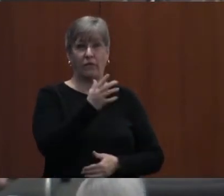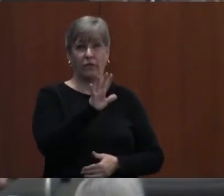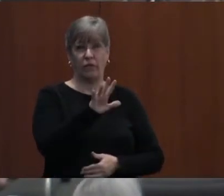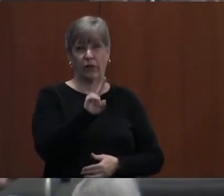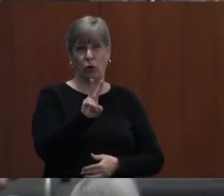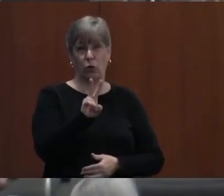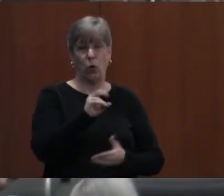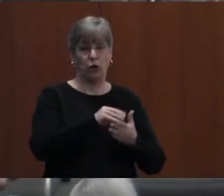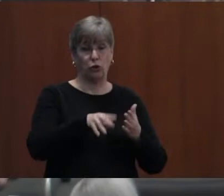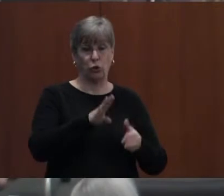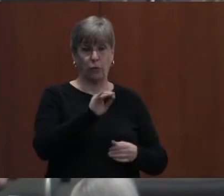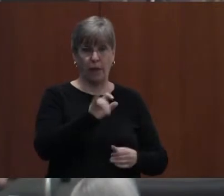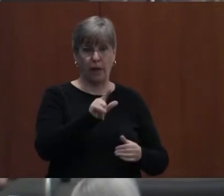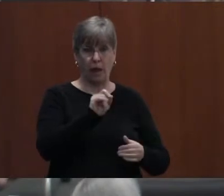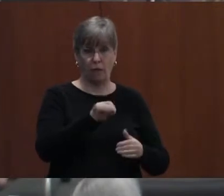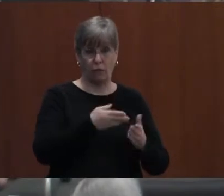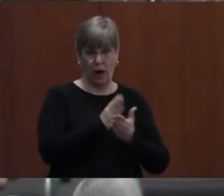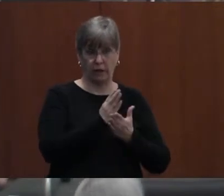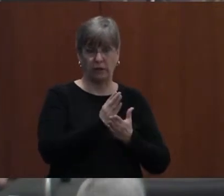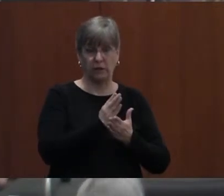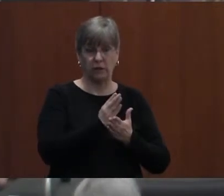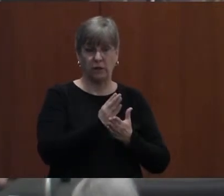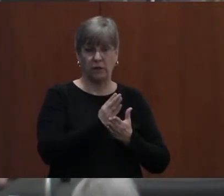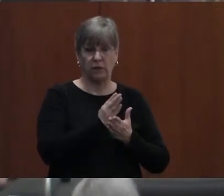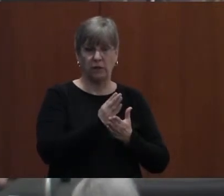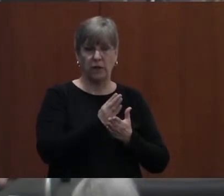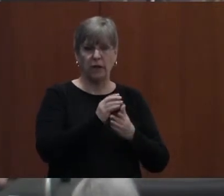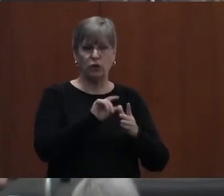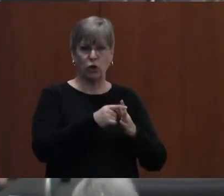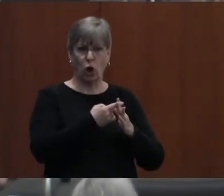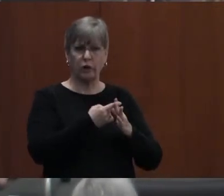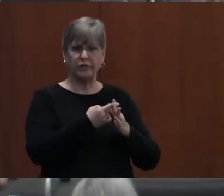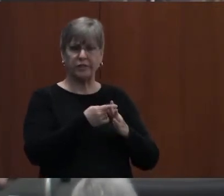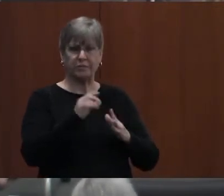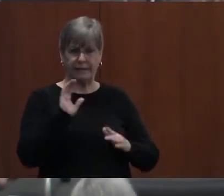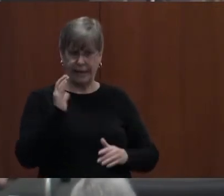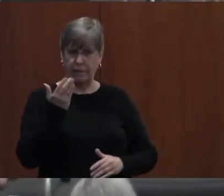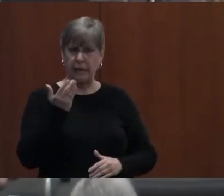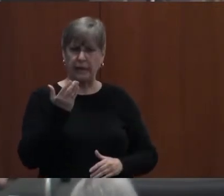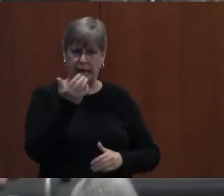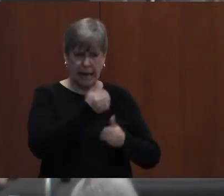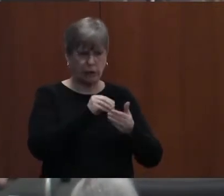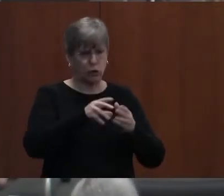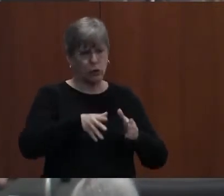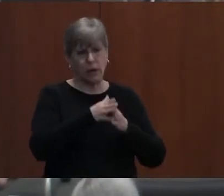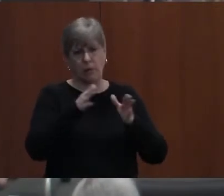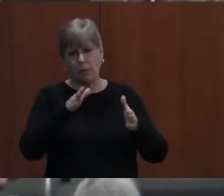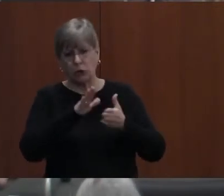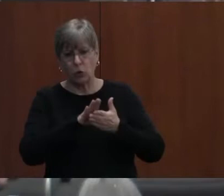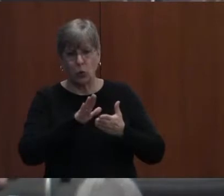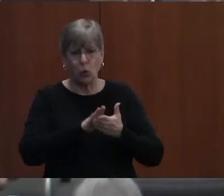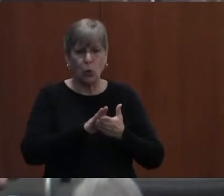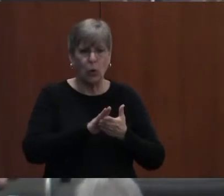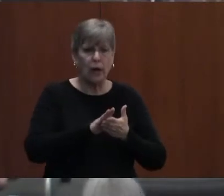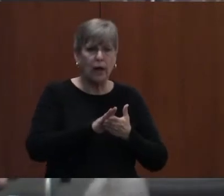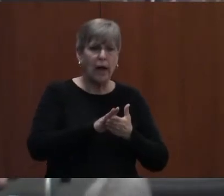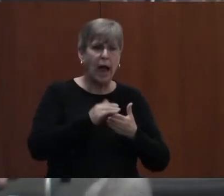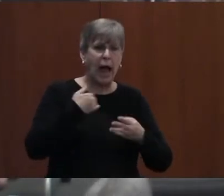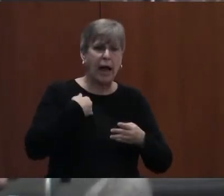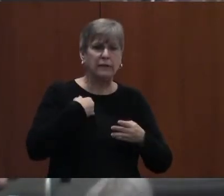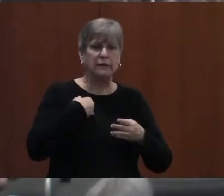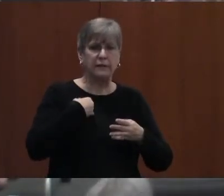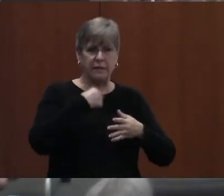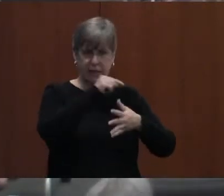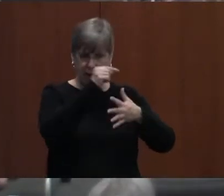1152, a student Bill of Rights, it starts out looking, each student in a public school has the